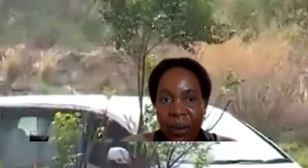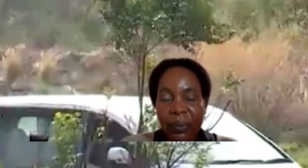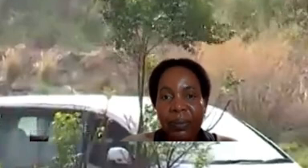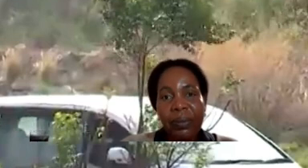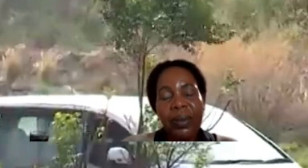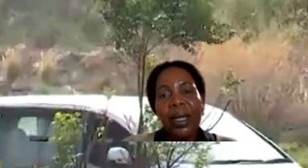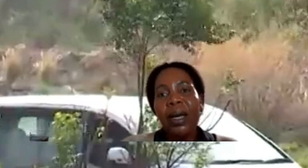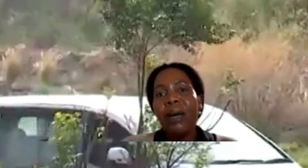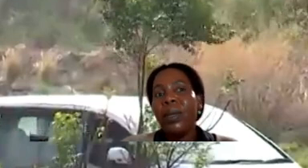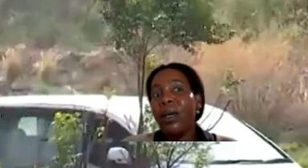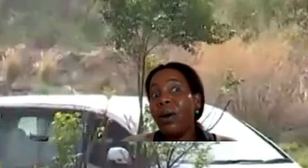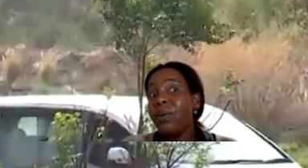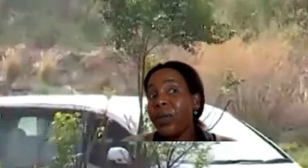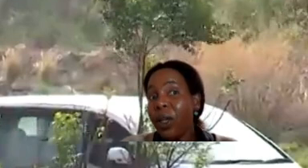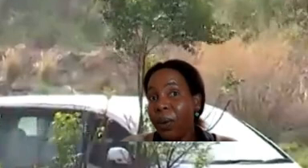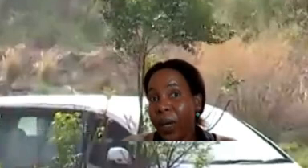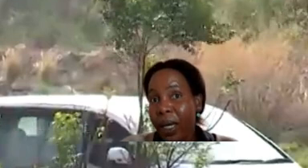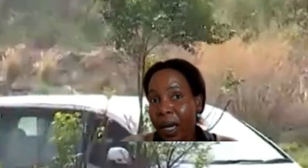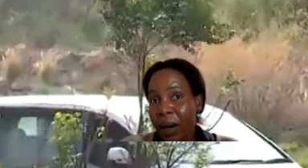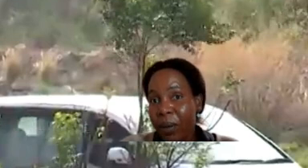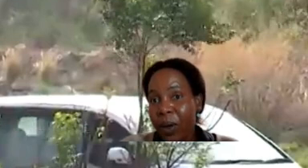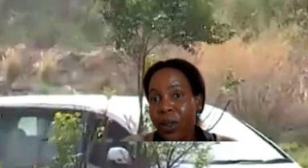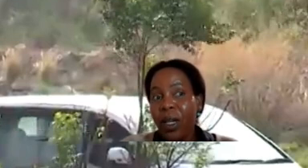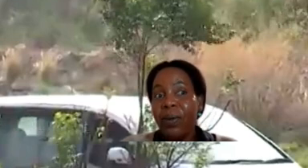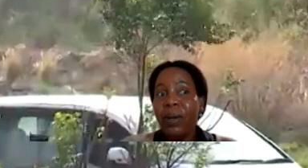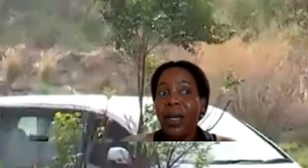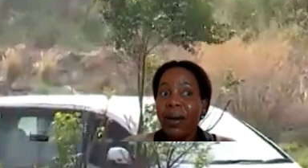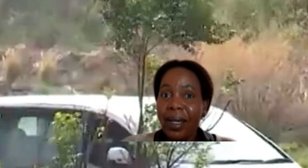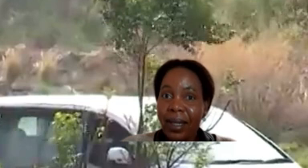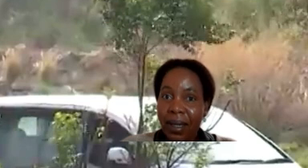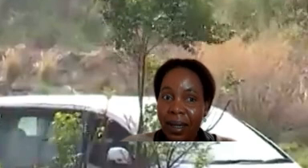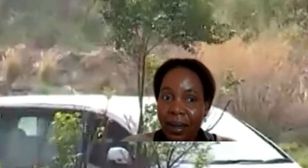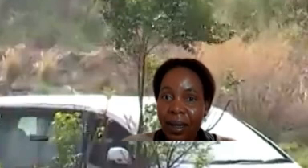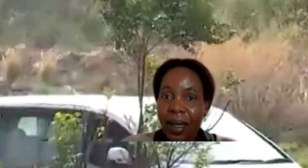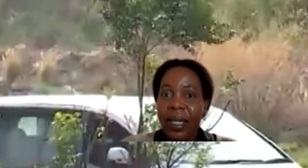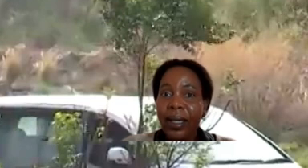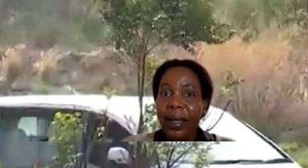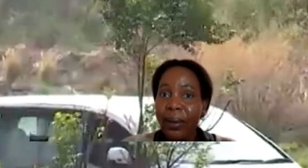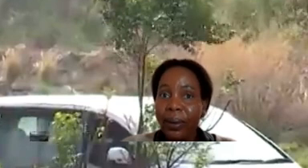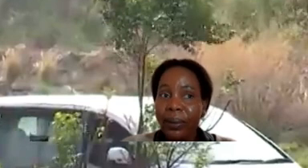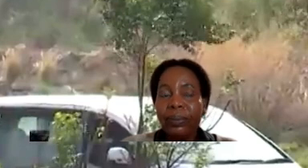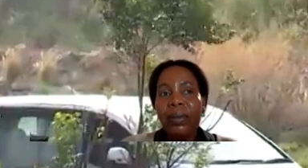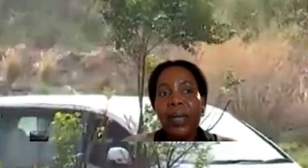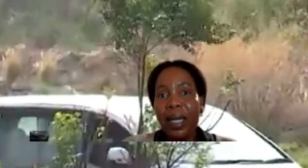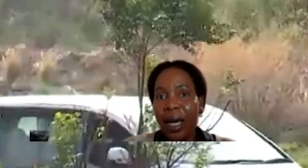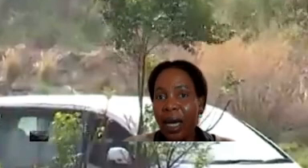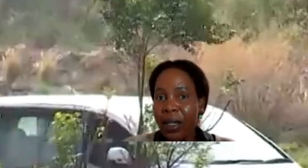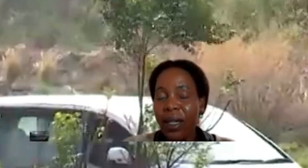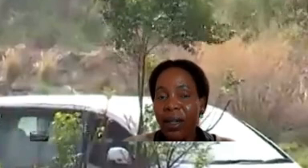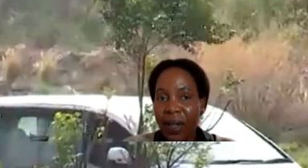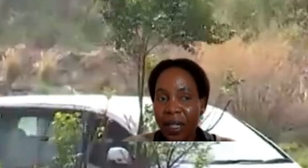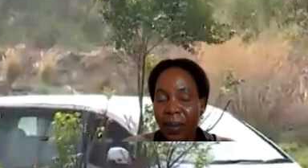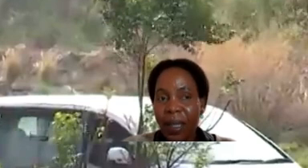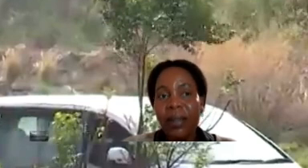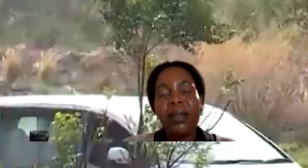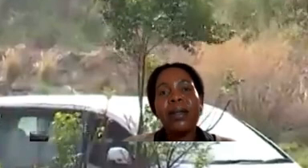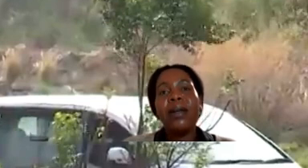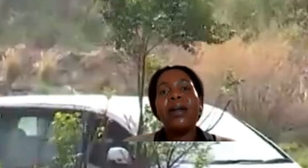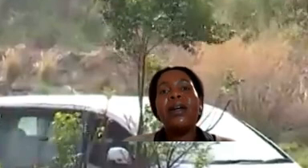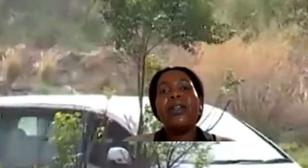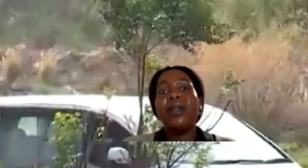out, but they're not. They don't want to get out because they don't want to be arrested. They're illegal in the country in the first